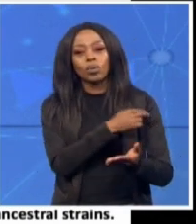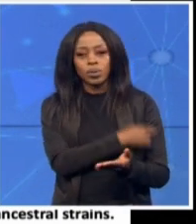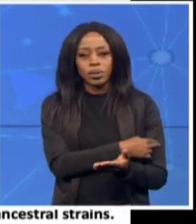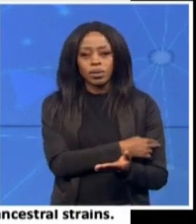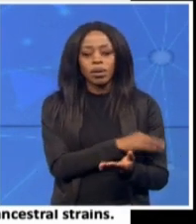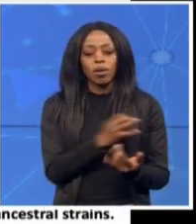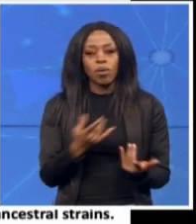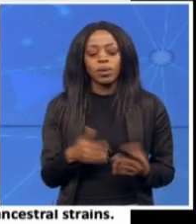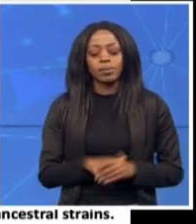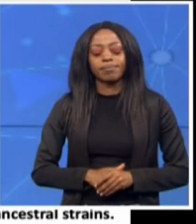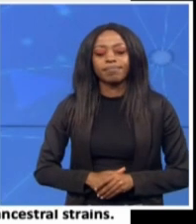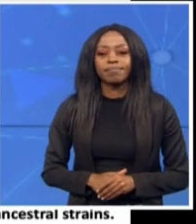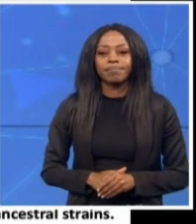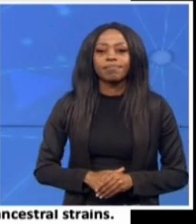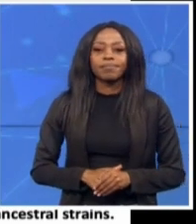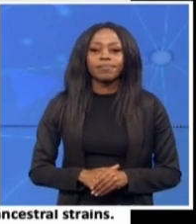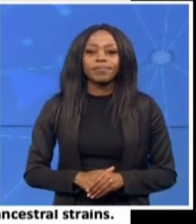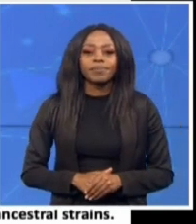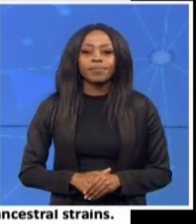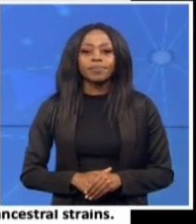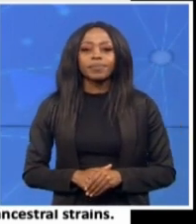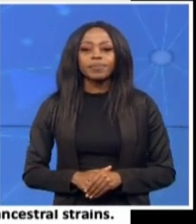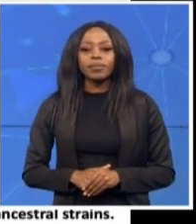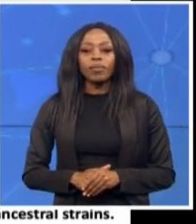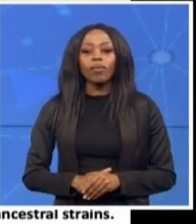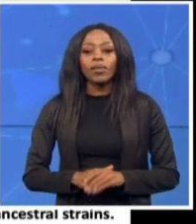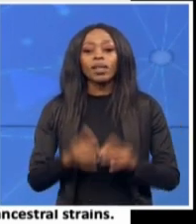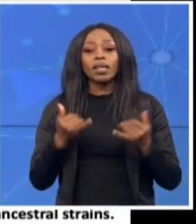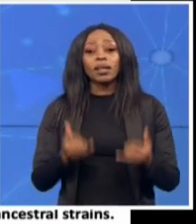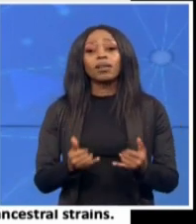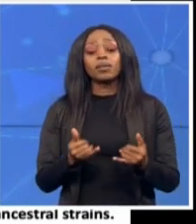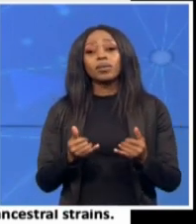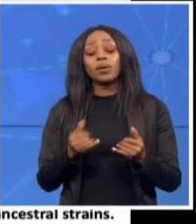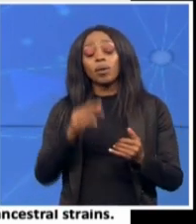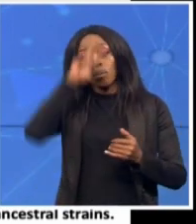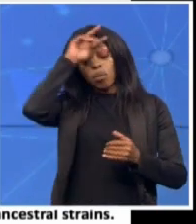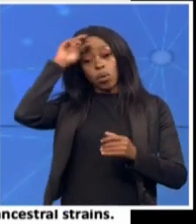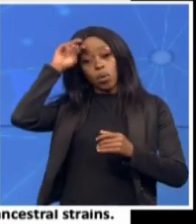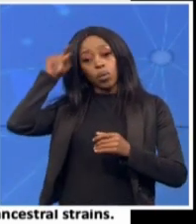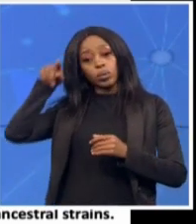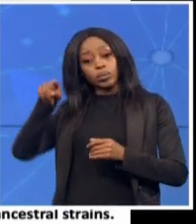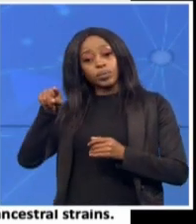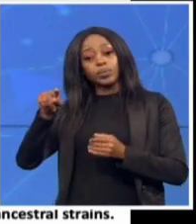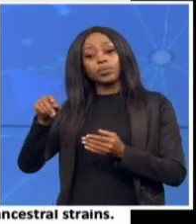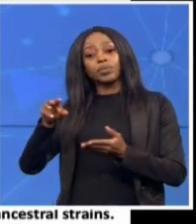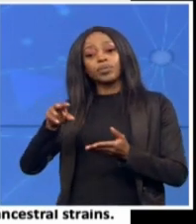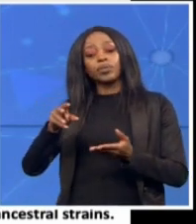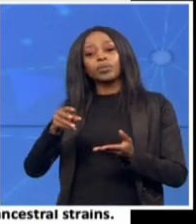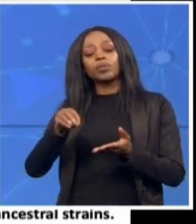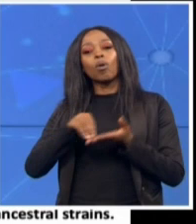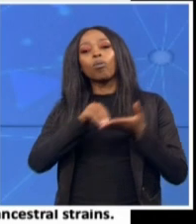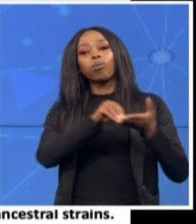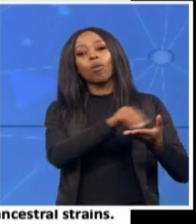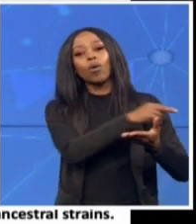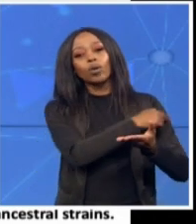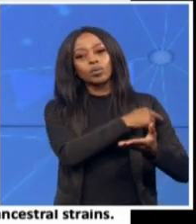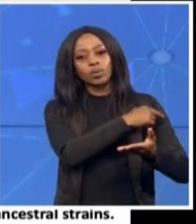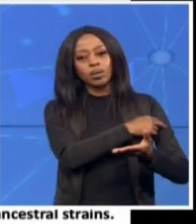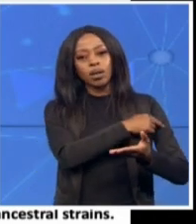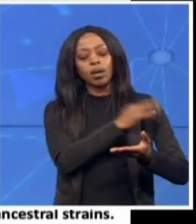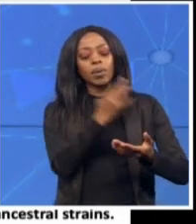the cases are in blue, the admissions are in red, and the admissions are in